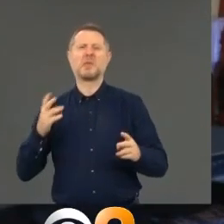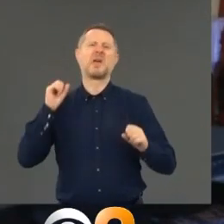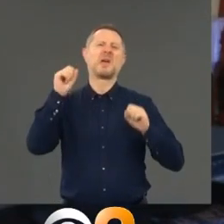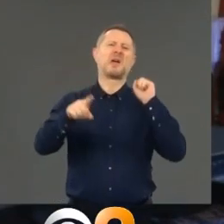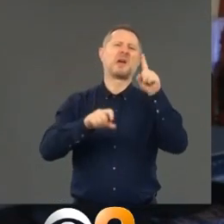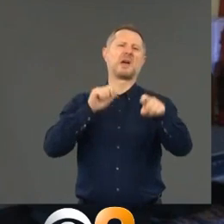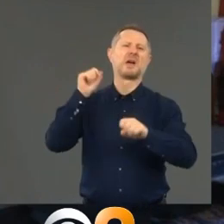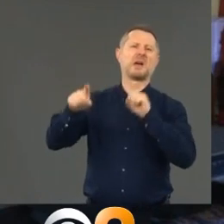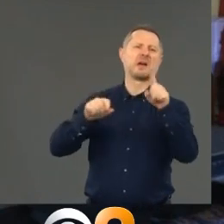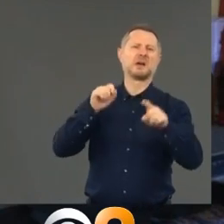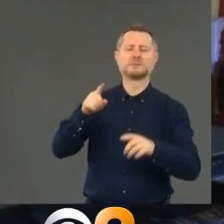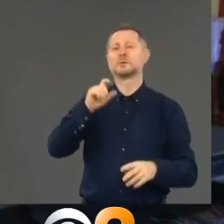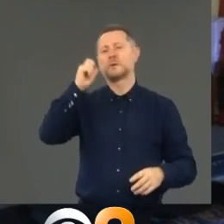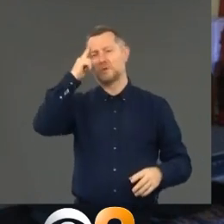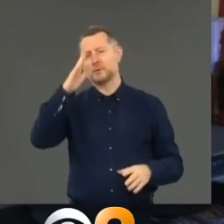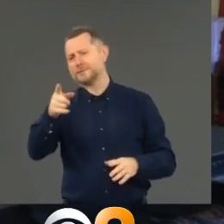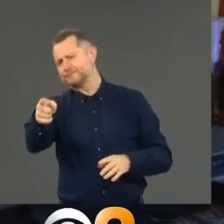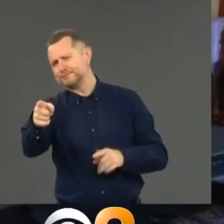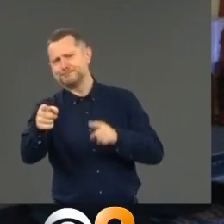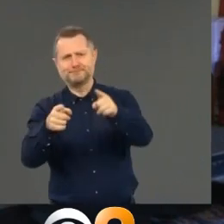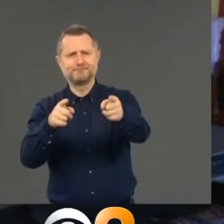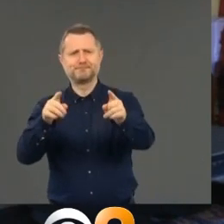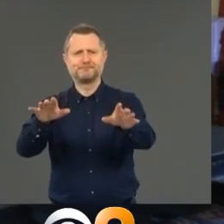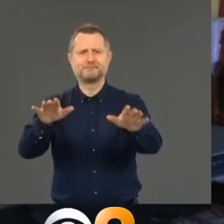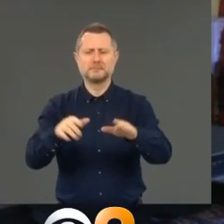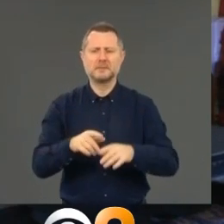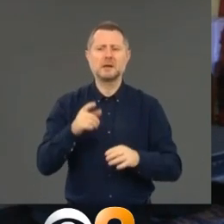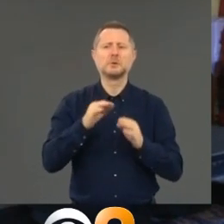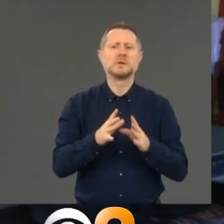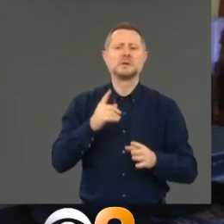Excuse me, let me just finish your question, Jesse. Go ahead, Jesse.